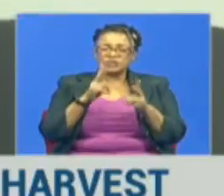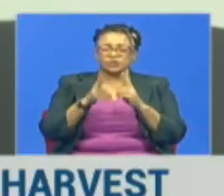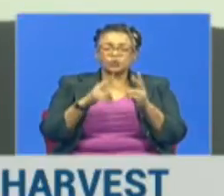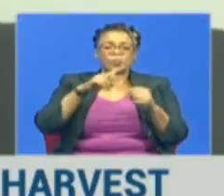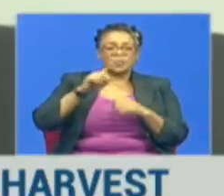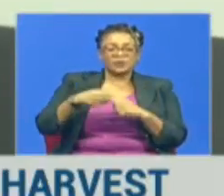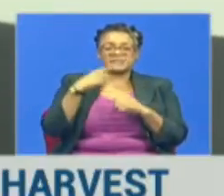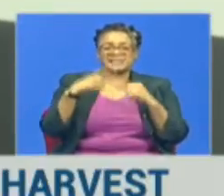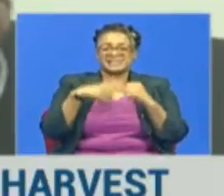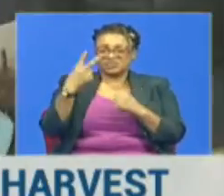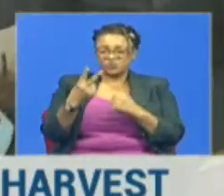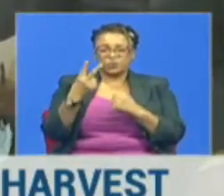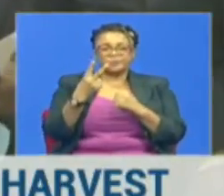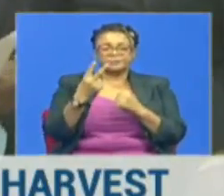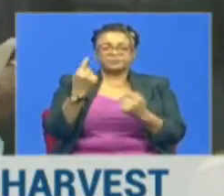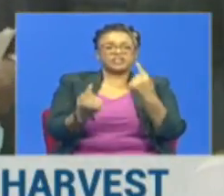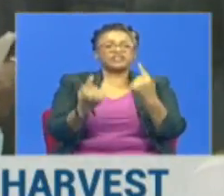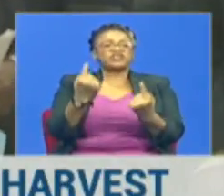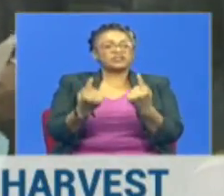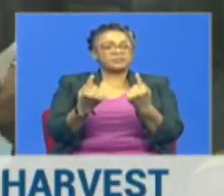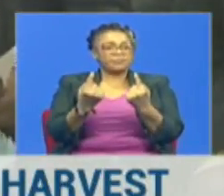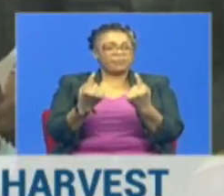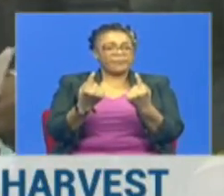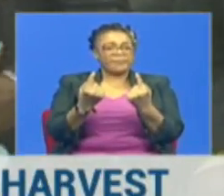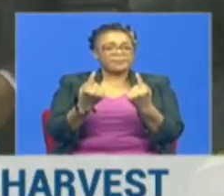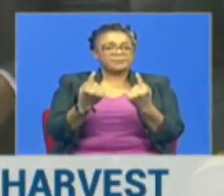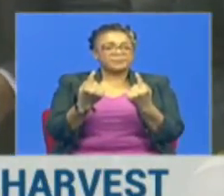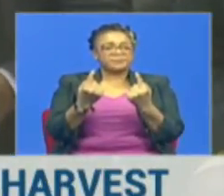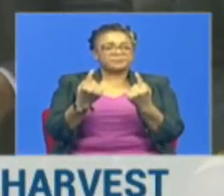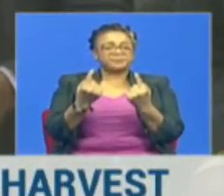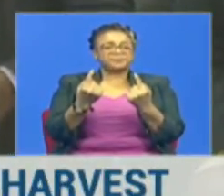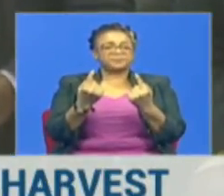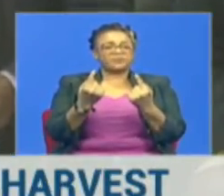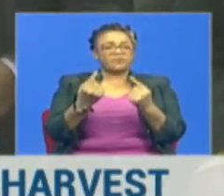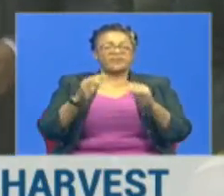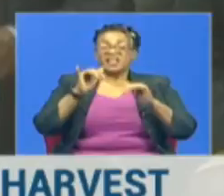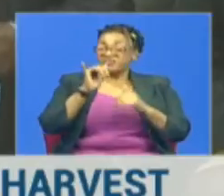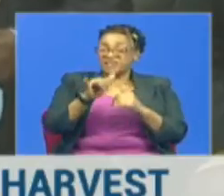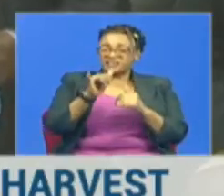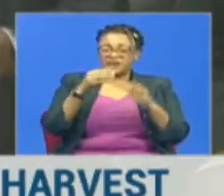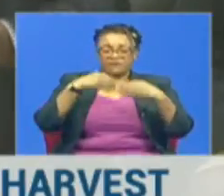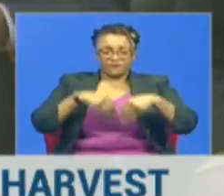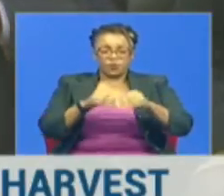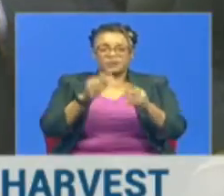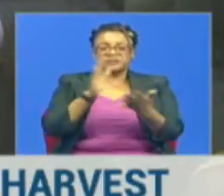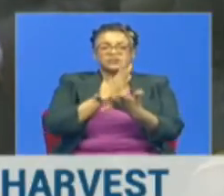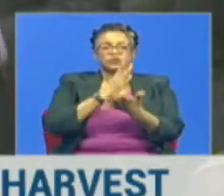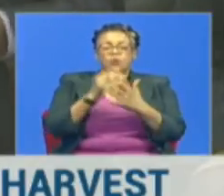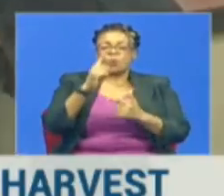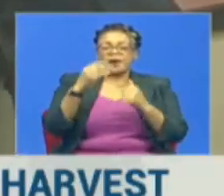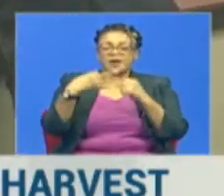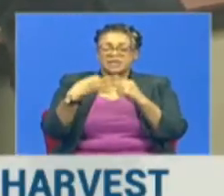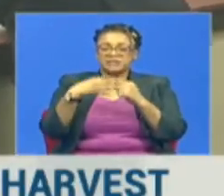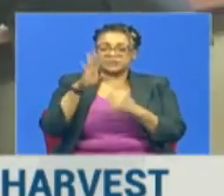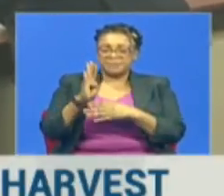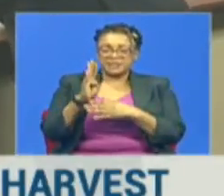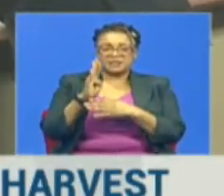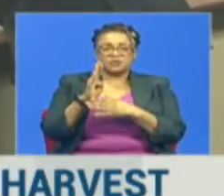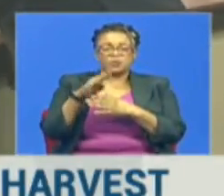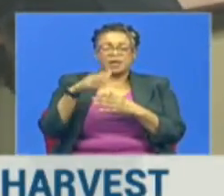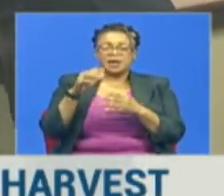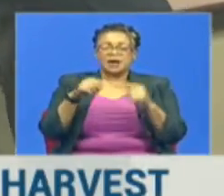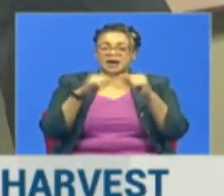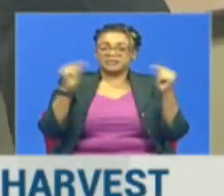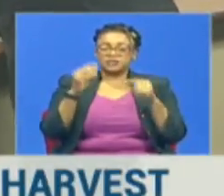shillings, respectively. This is an issue that can affect any Kenyan. This is according to Section 48(1)(b) of the Anti-Corruption and Economic Crimes